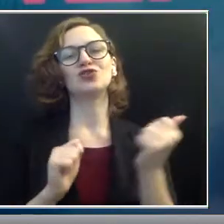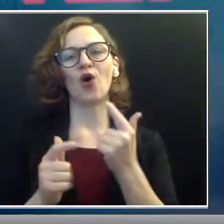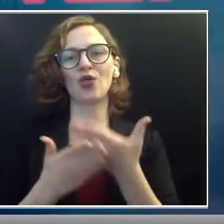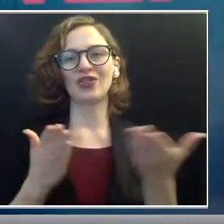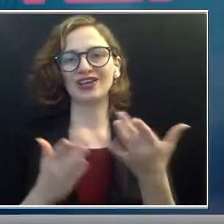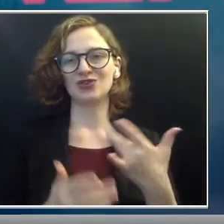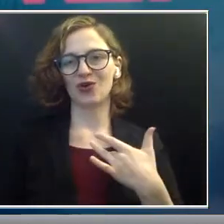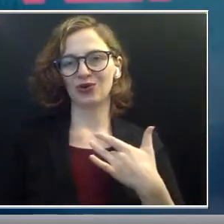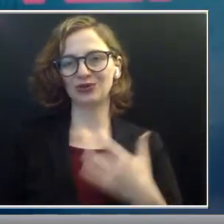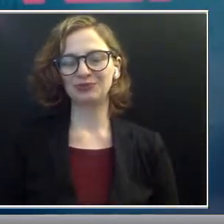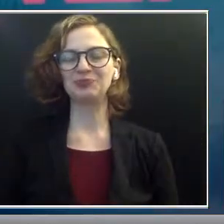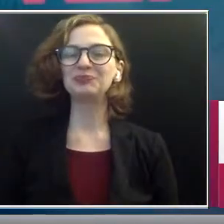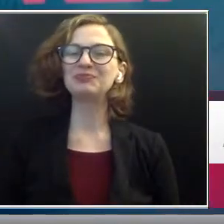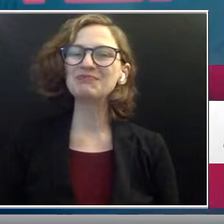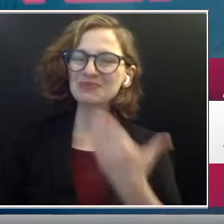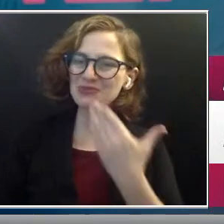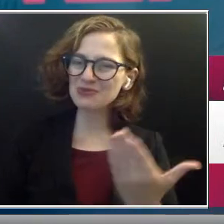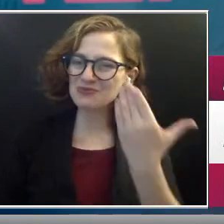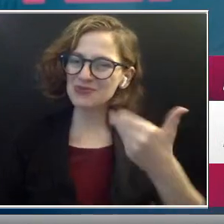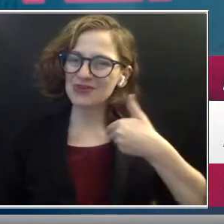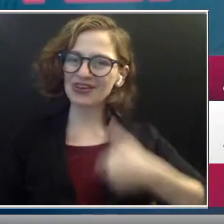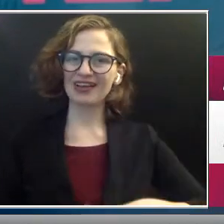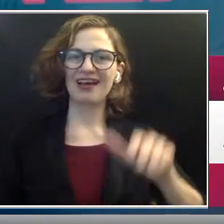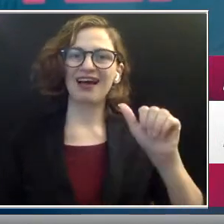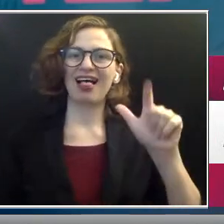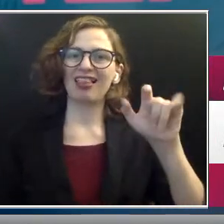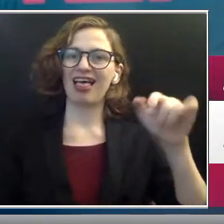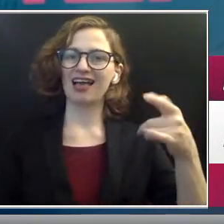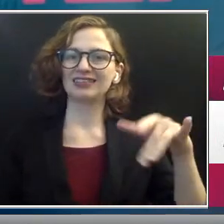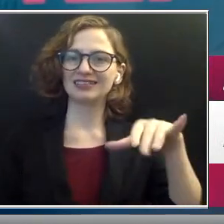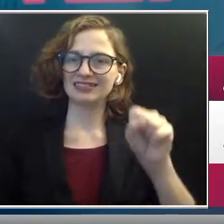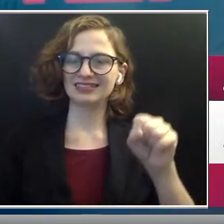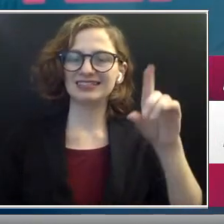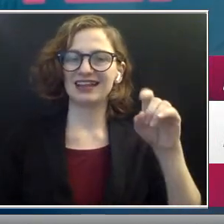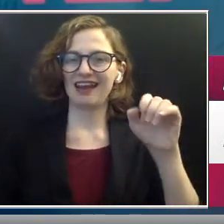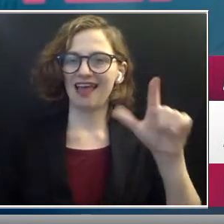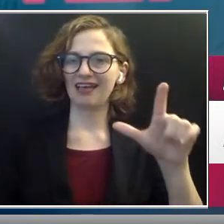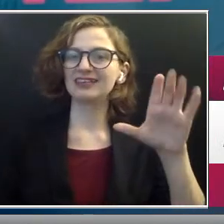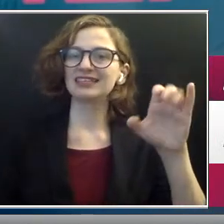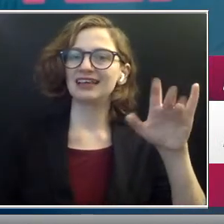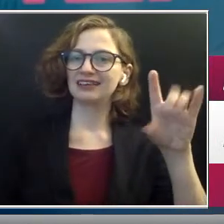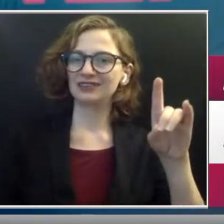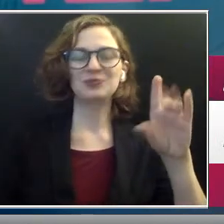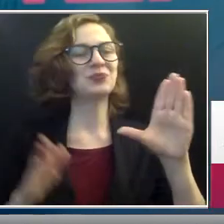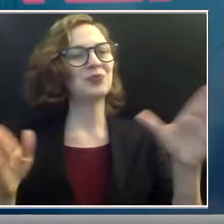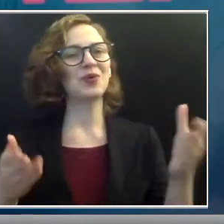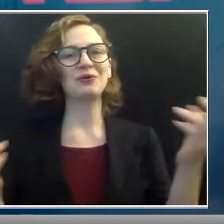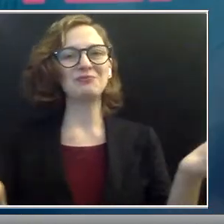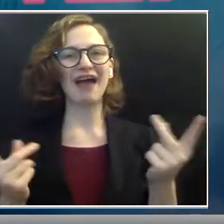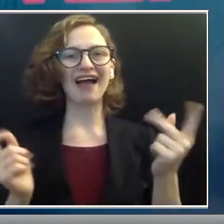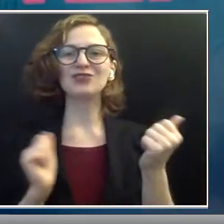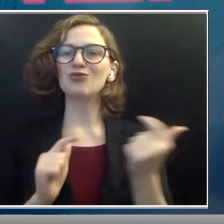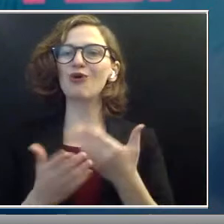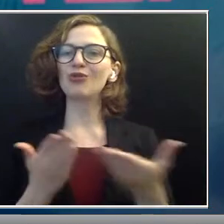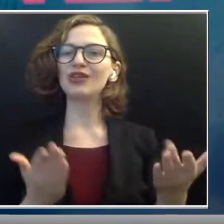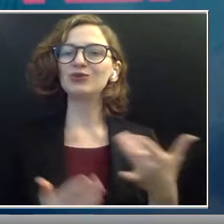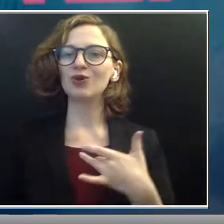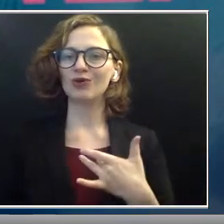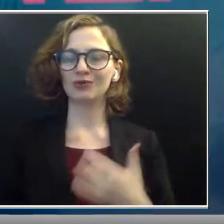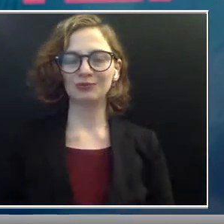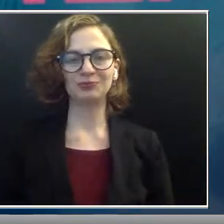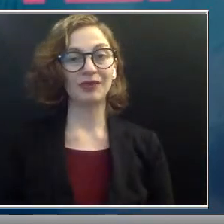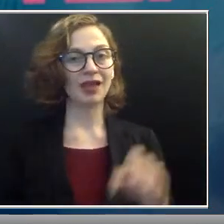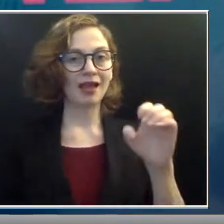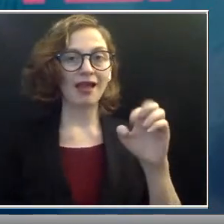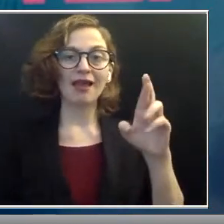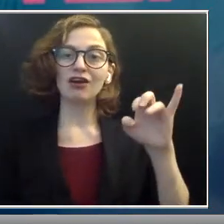Good morning, I'm Alexis Del Cid. Welcome back to All Things Heart. Erin Vogel did what every young person should do before leaving for